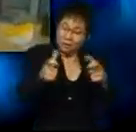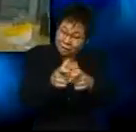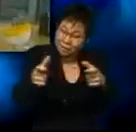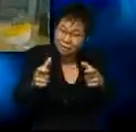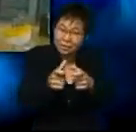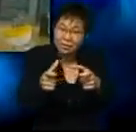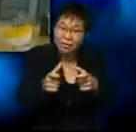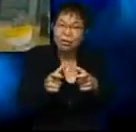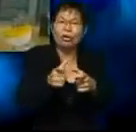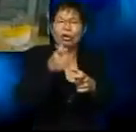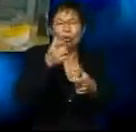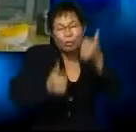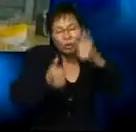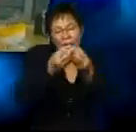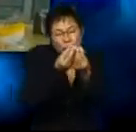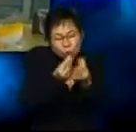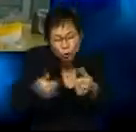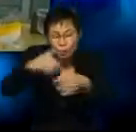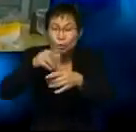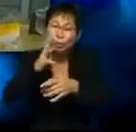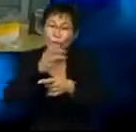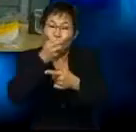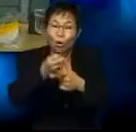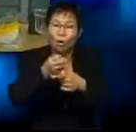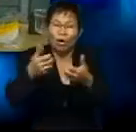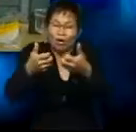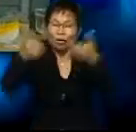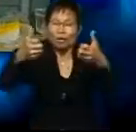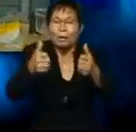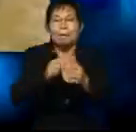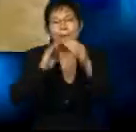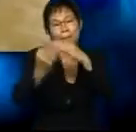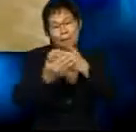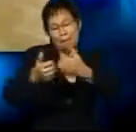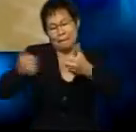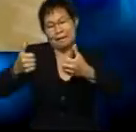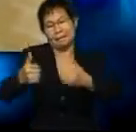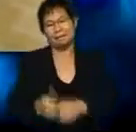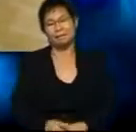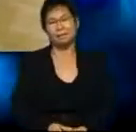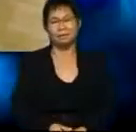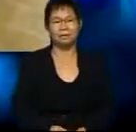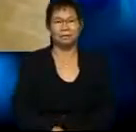and whether they are soluble in water or they are attracted by a magnet.